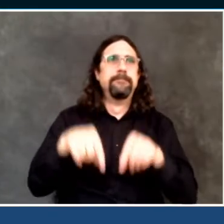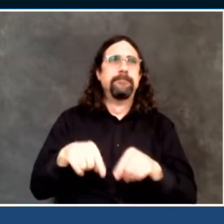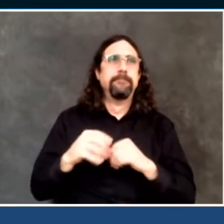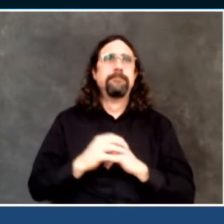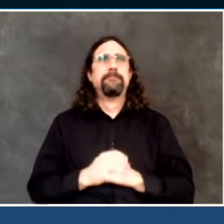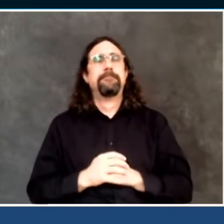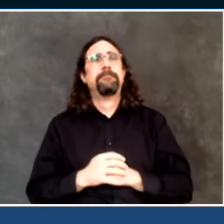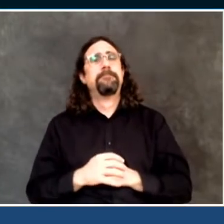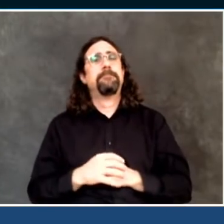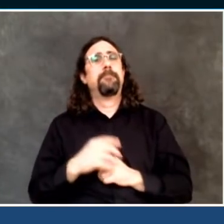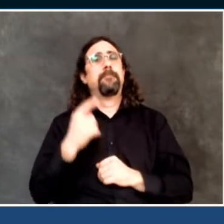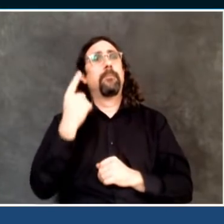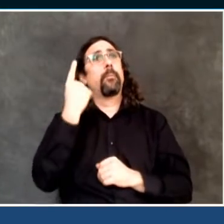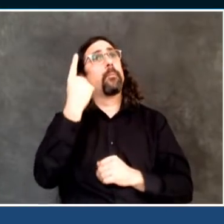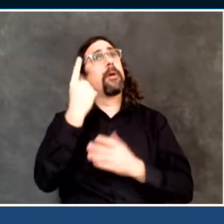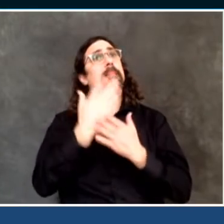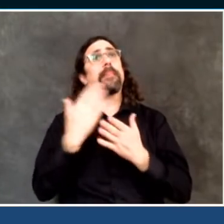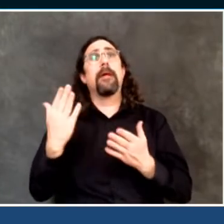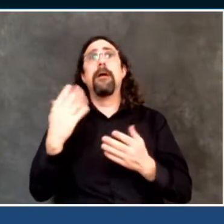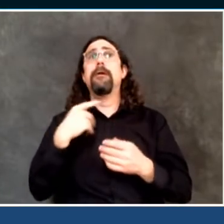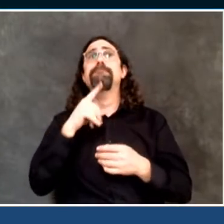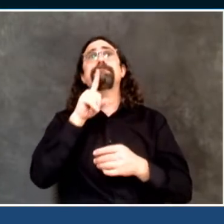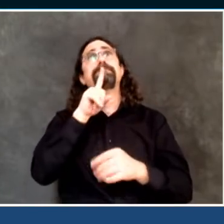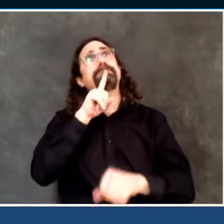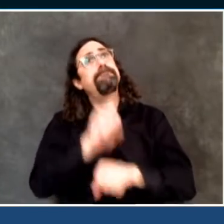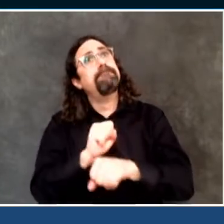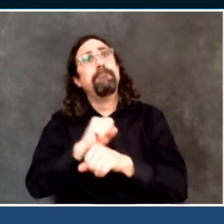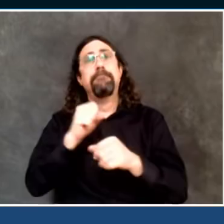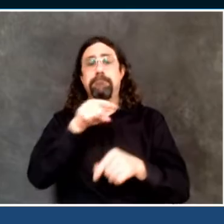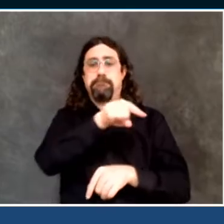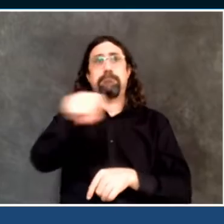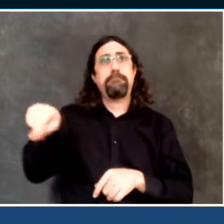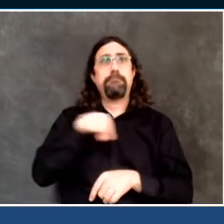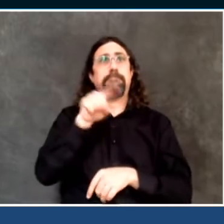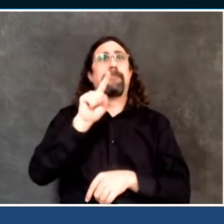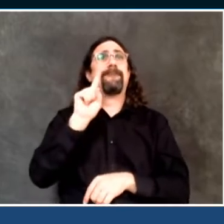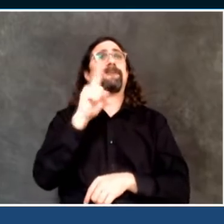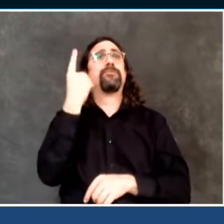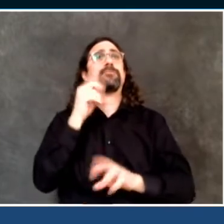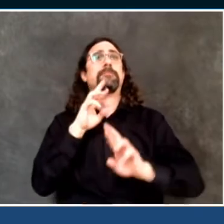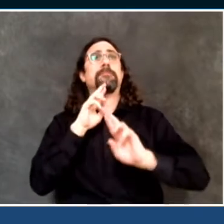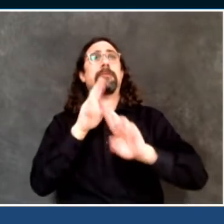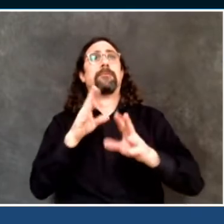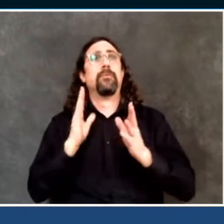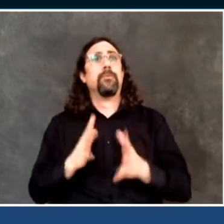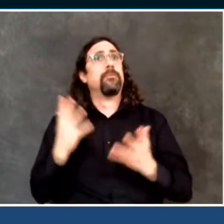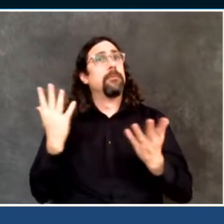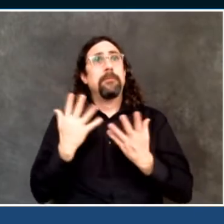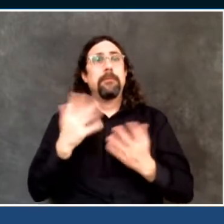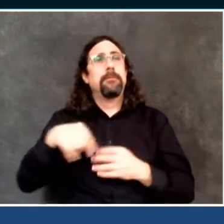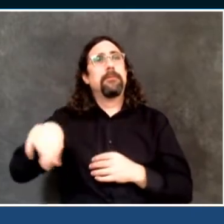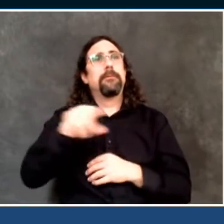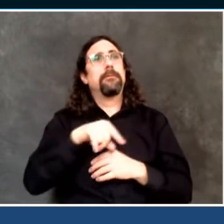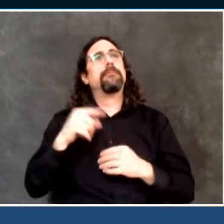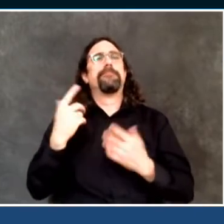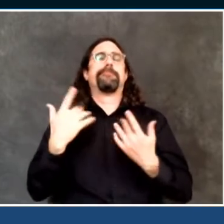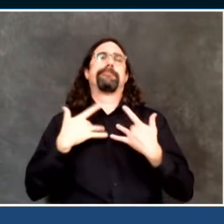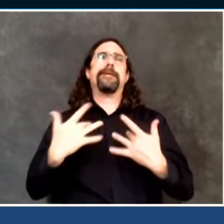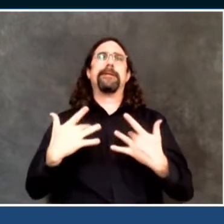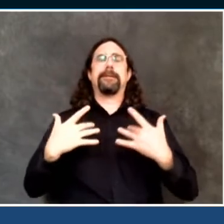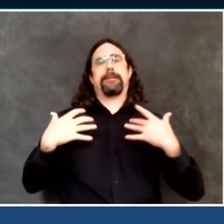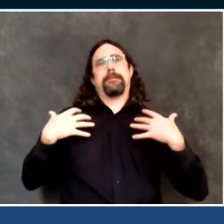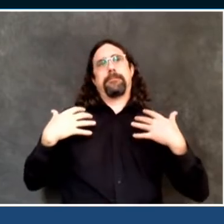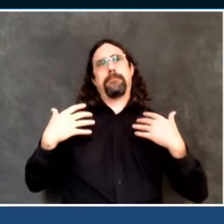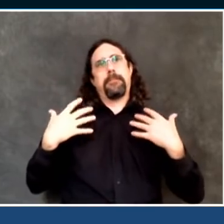primarily they are younger and obviously very healthy people, and that meant that they could go through